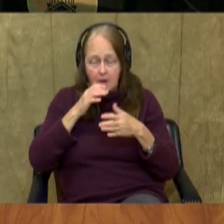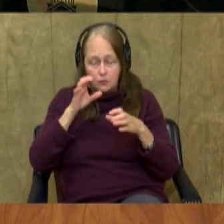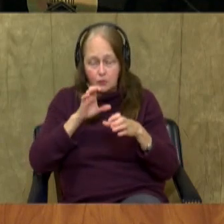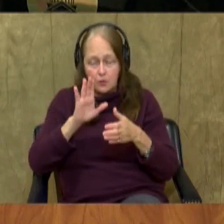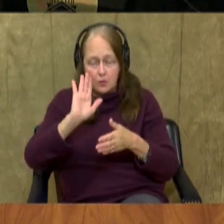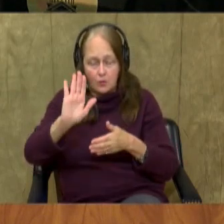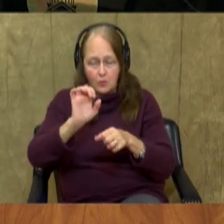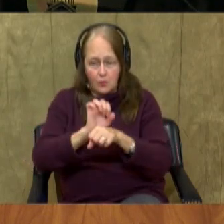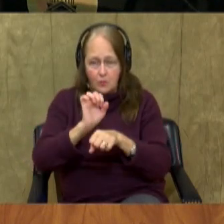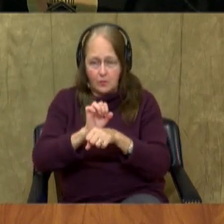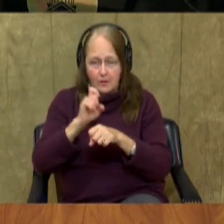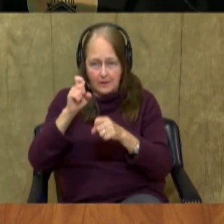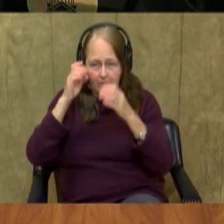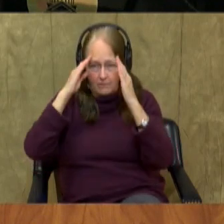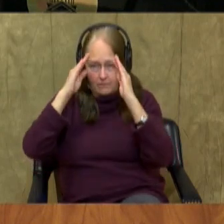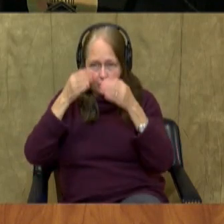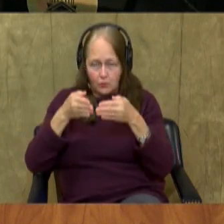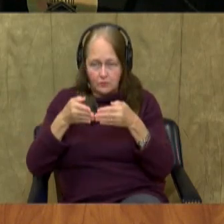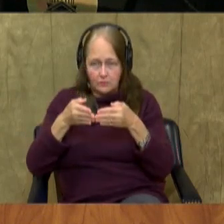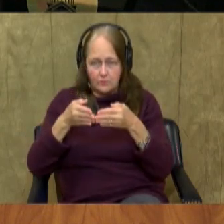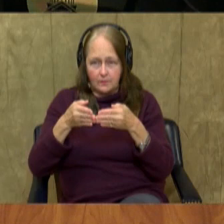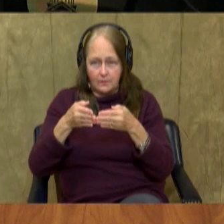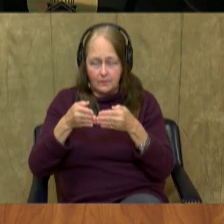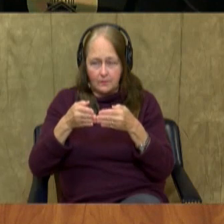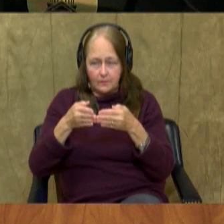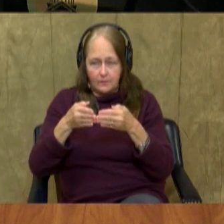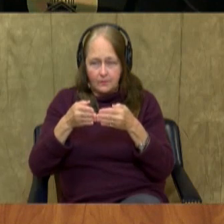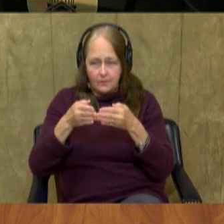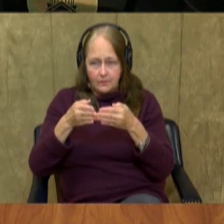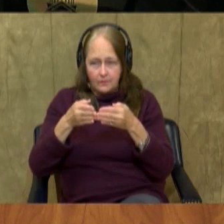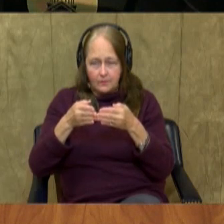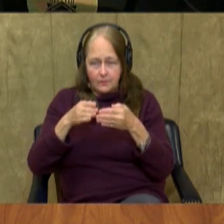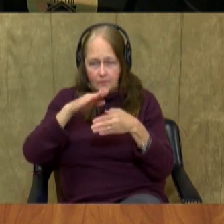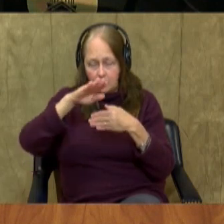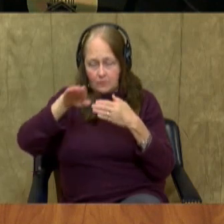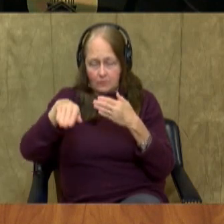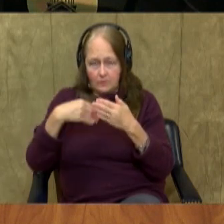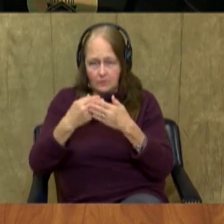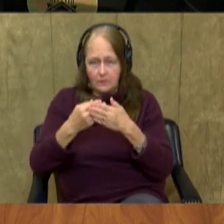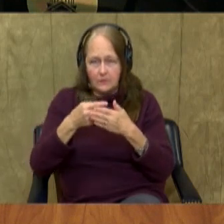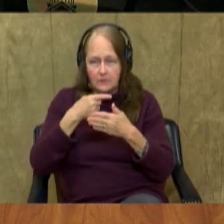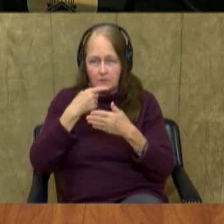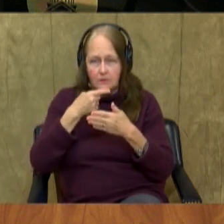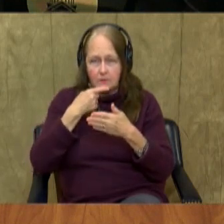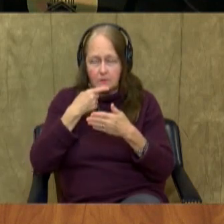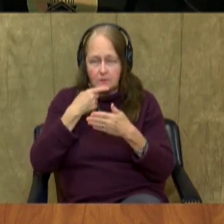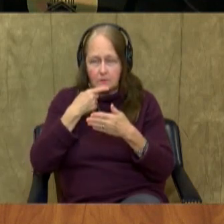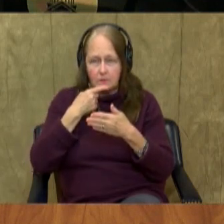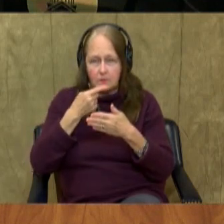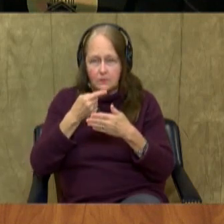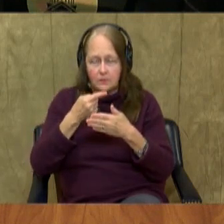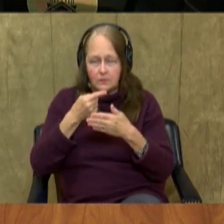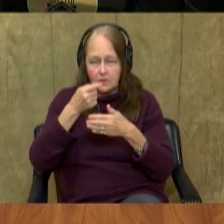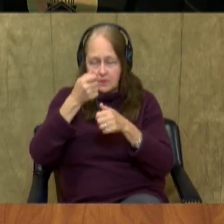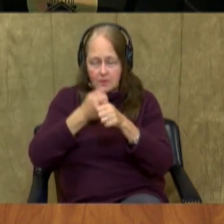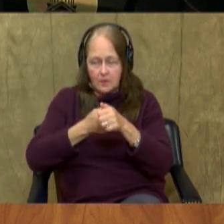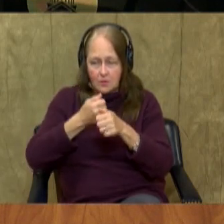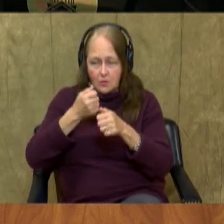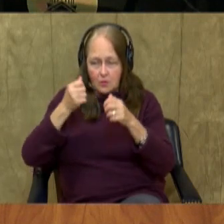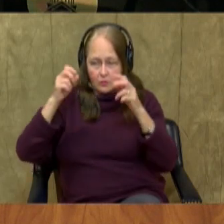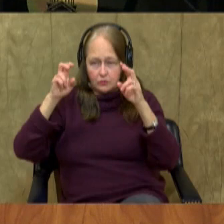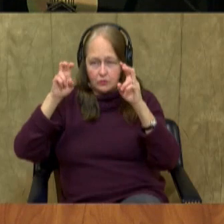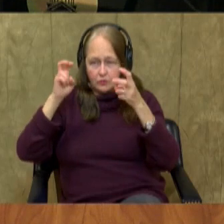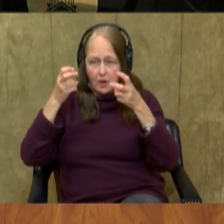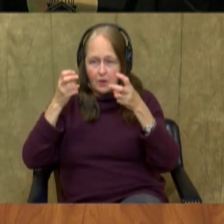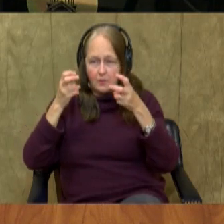work. I need you focused. Now, with all that being said, let's look at every topic